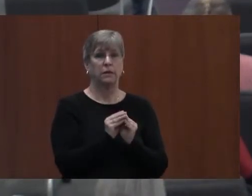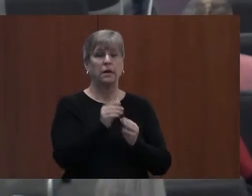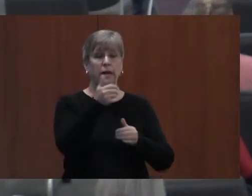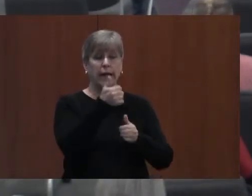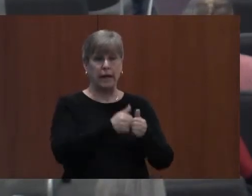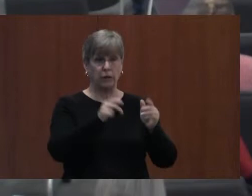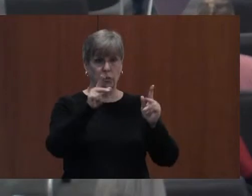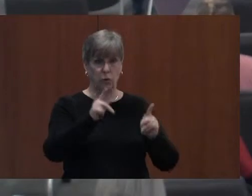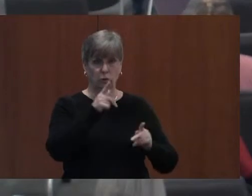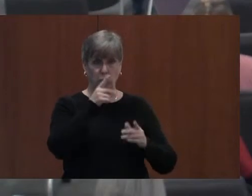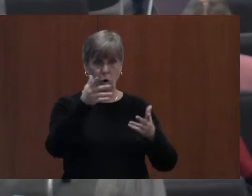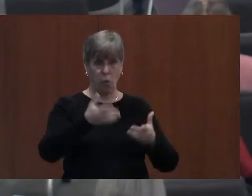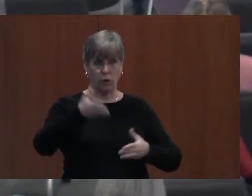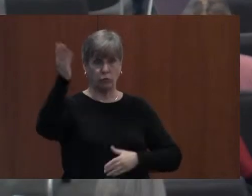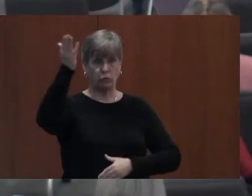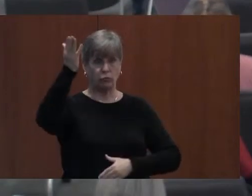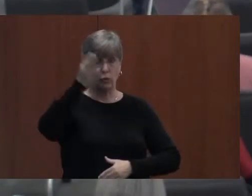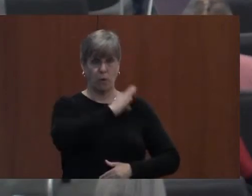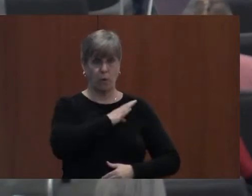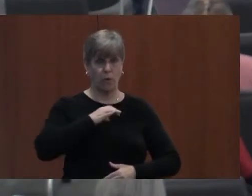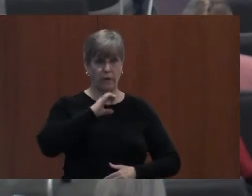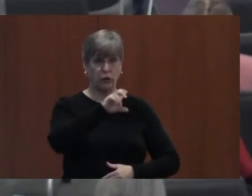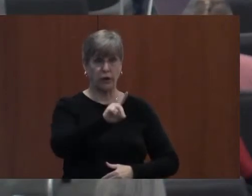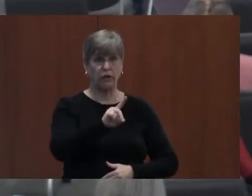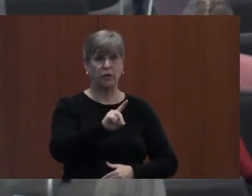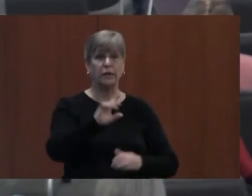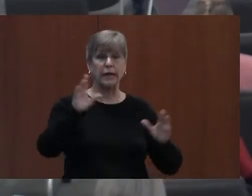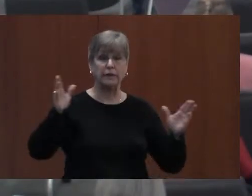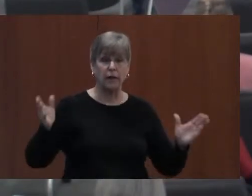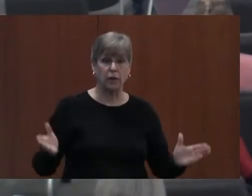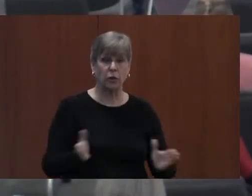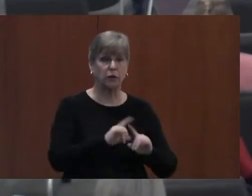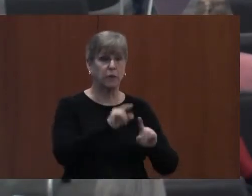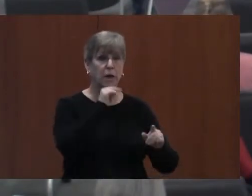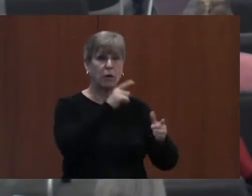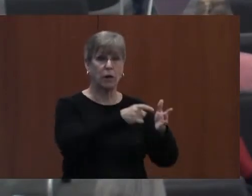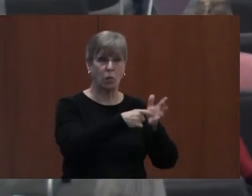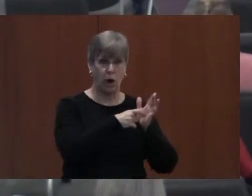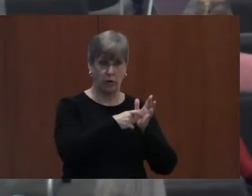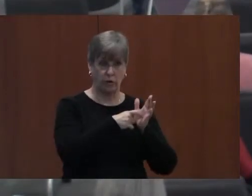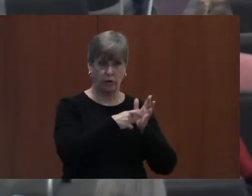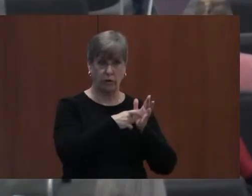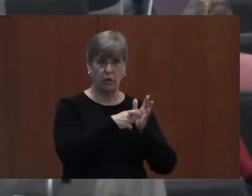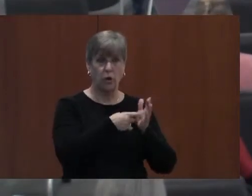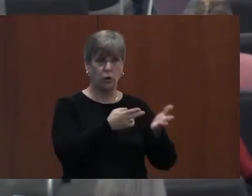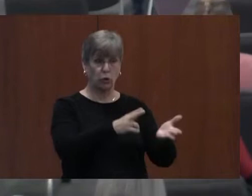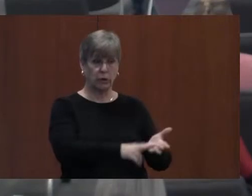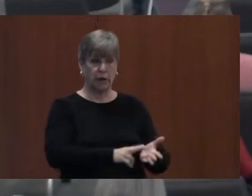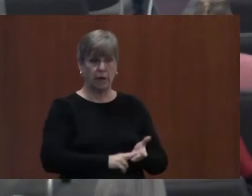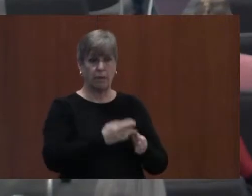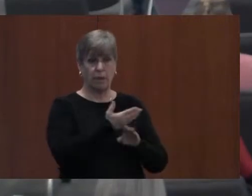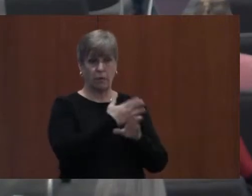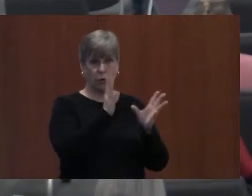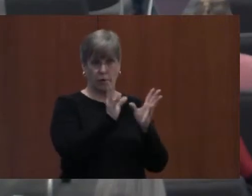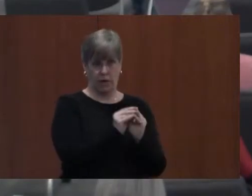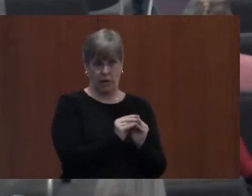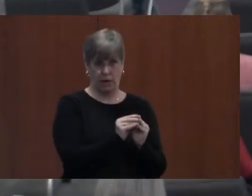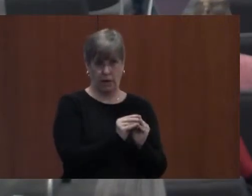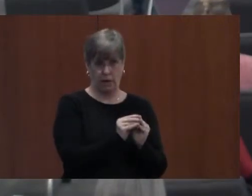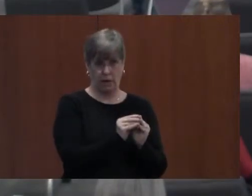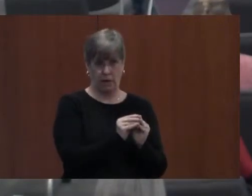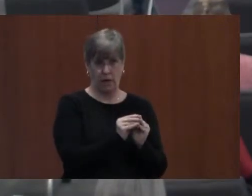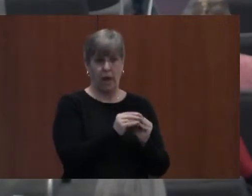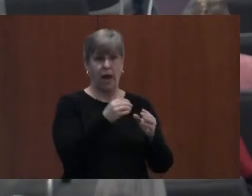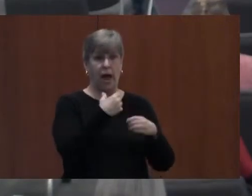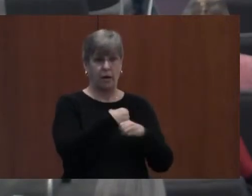Each person wishing to address the Board of Education is encouraged but not required to sign up prior to the meeting and